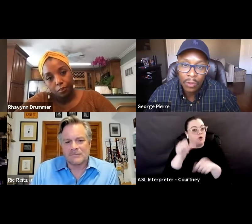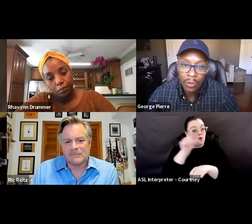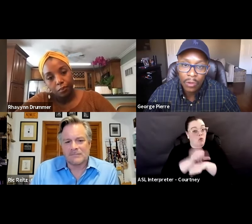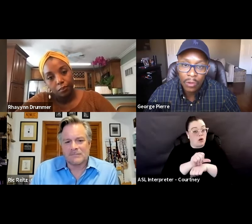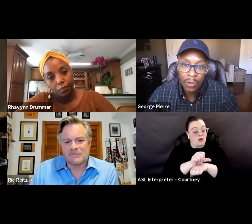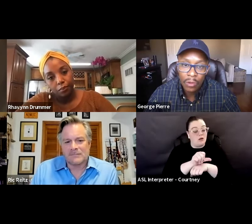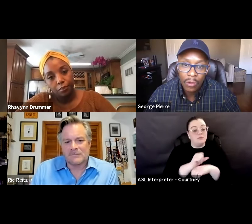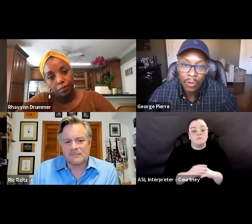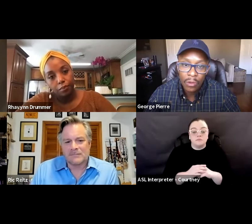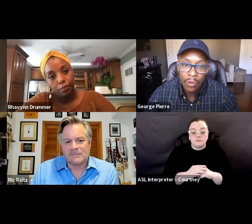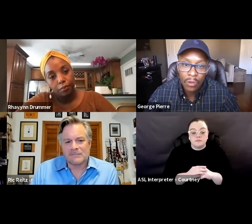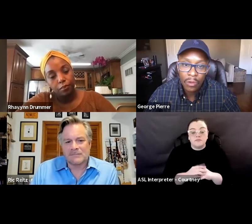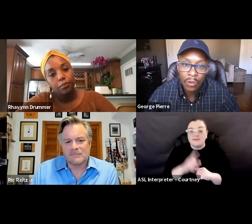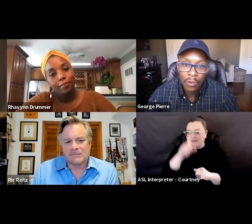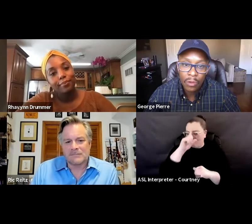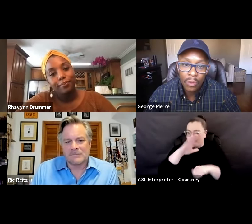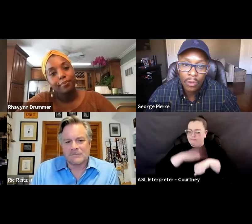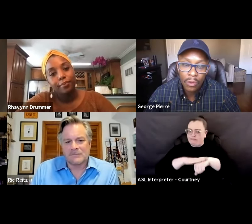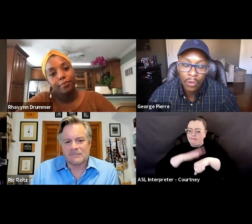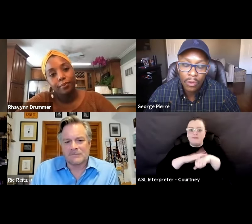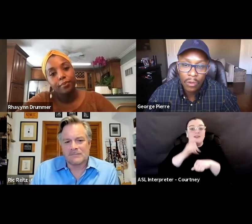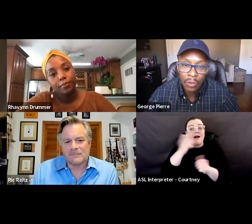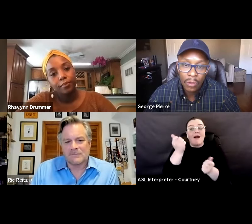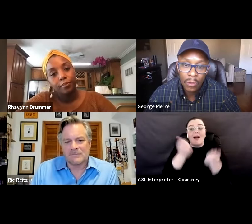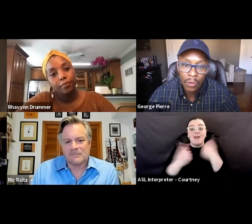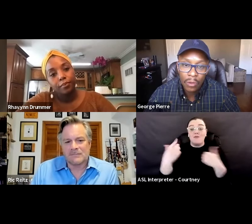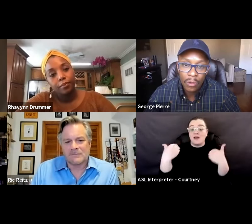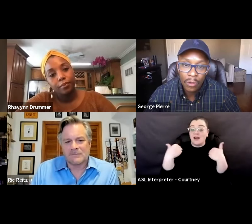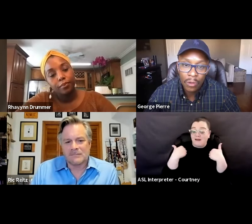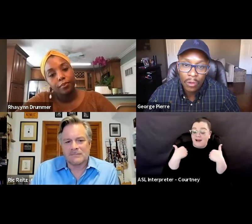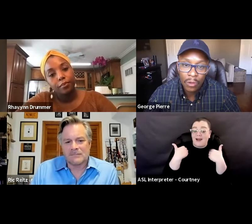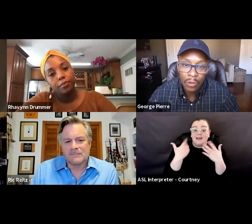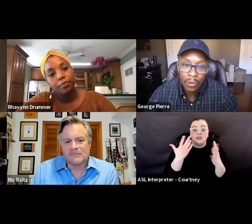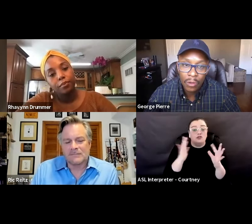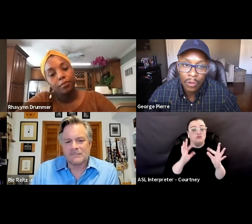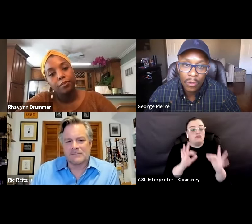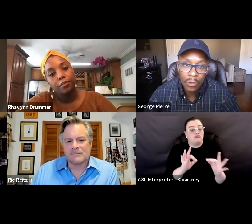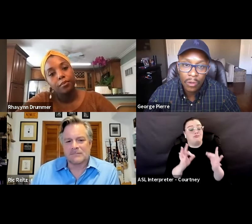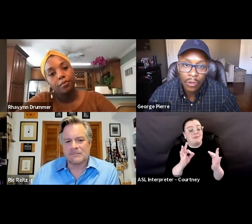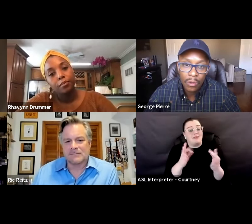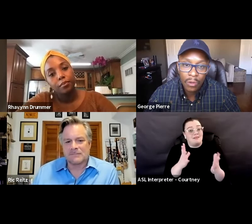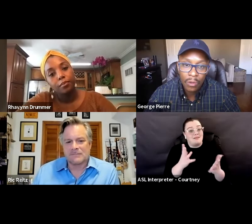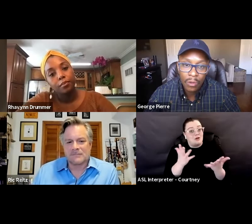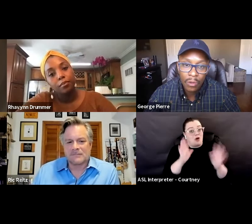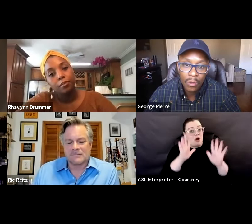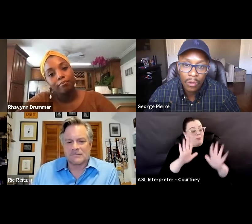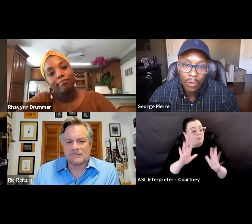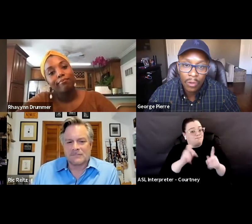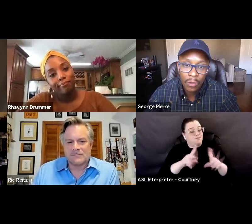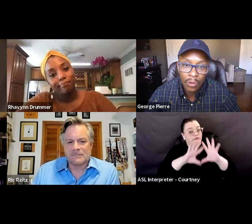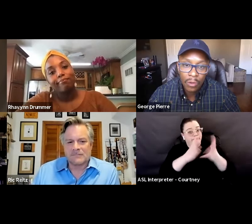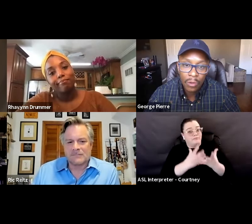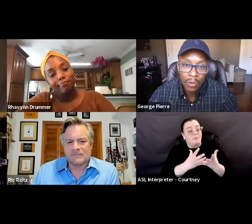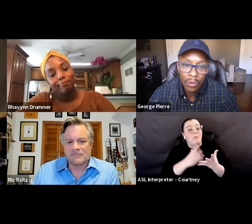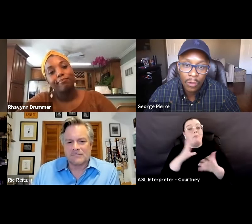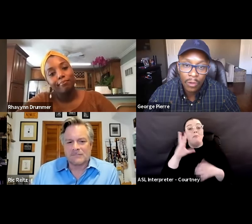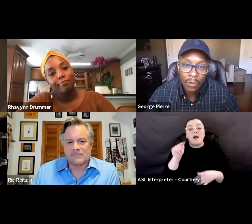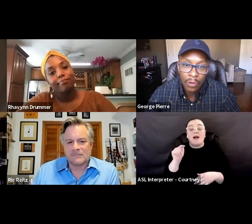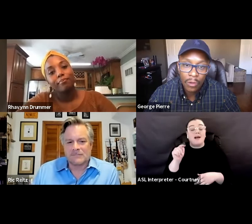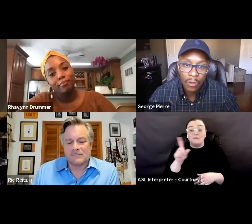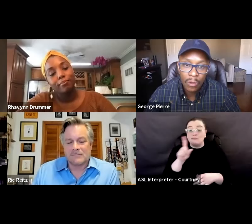luxury that Tyler has and that they've created there. It's an incredible thing. But the fact is, the series show that